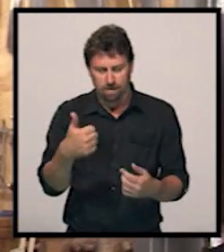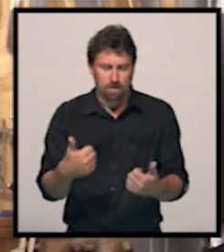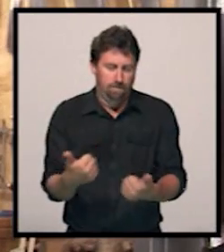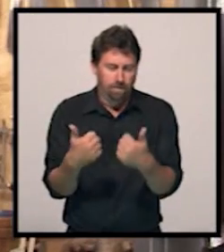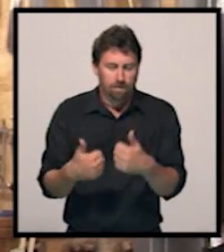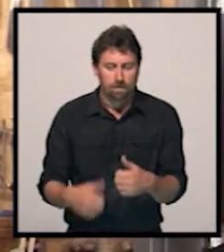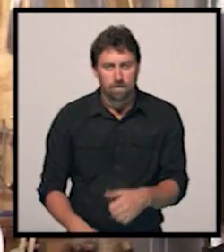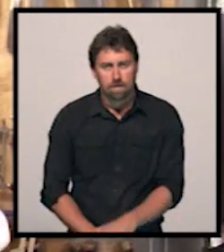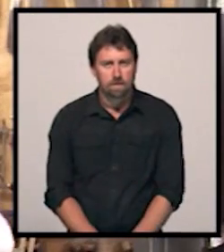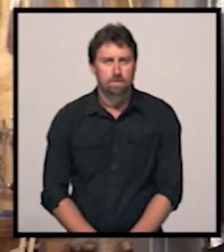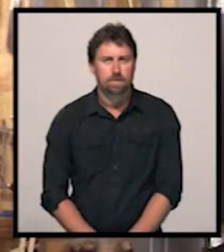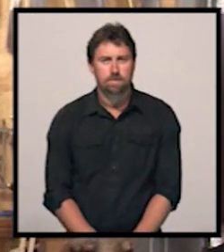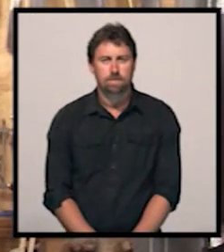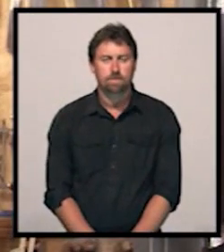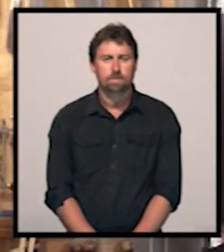Next bit on.